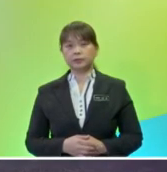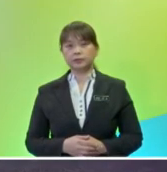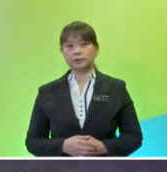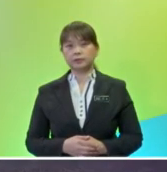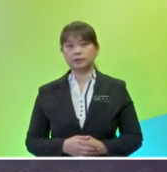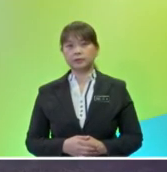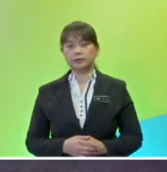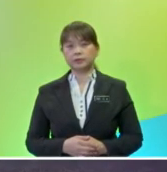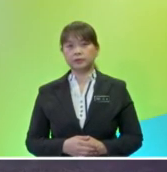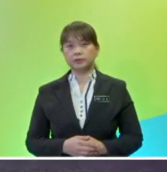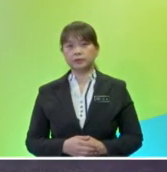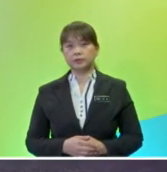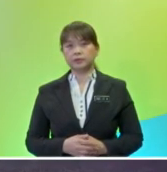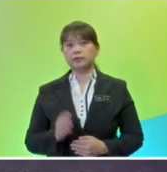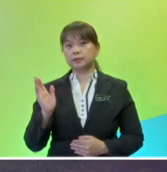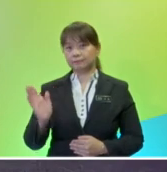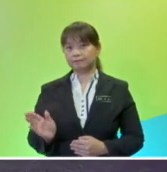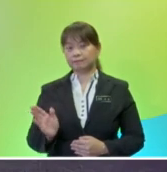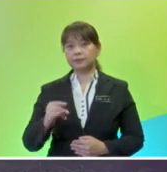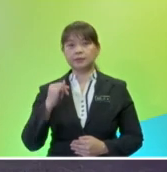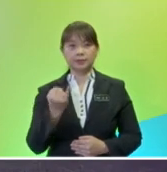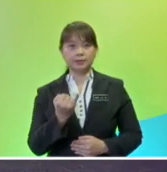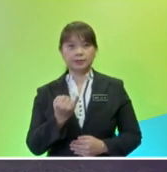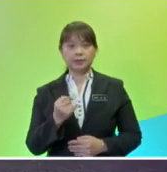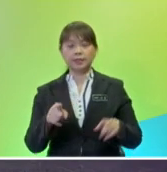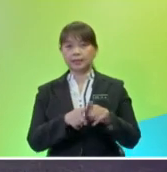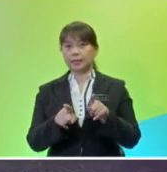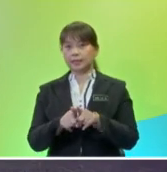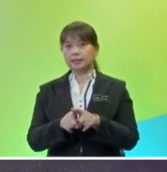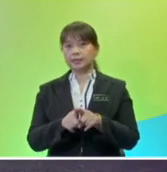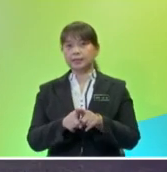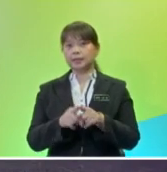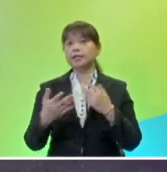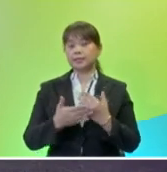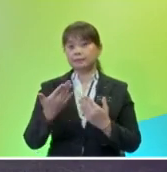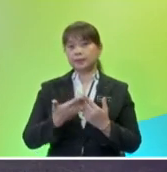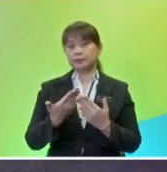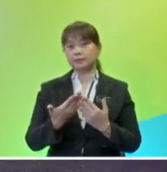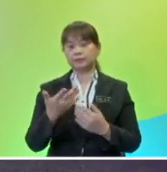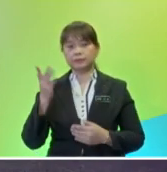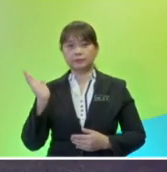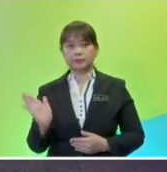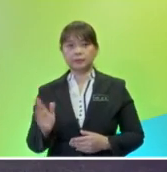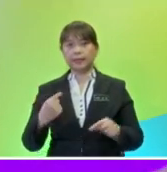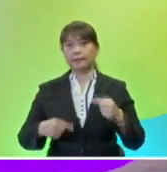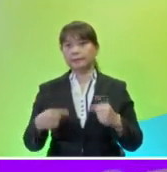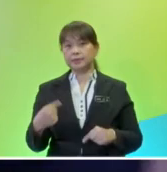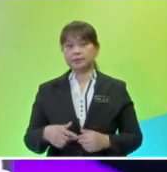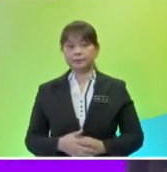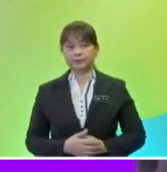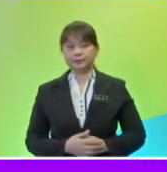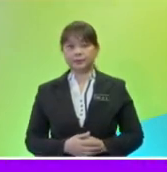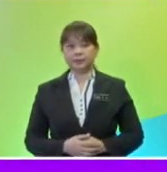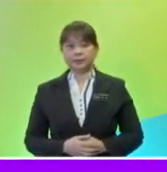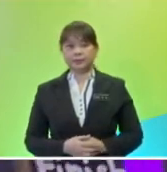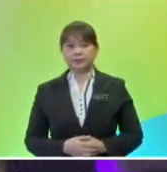like a maze. A simple maze that you can make. You can make more interesting ones. Mm-hmm. Okay. So, Shafika, you can try